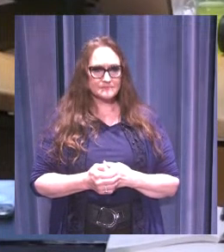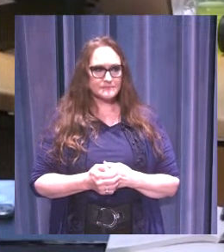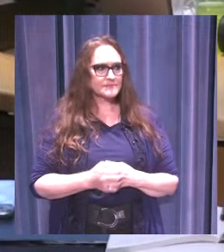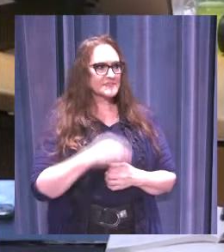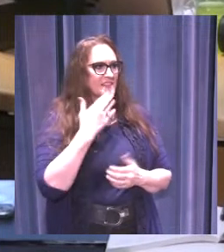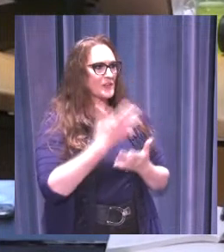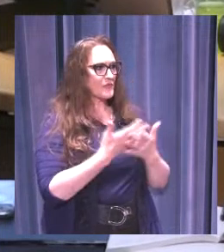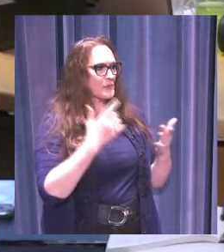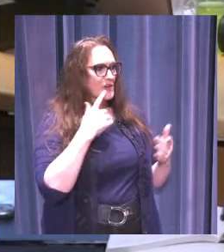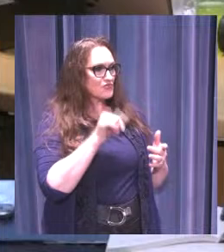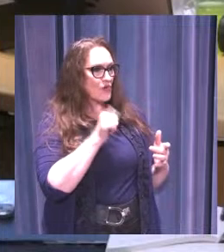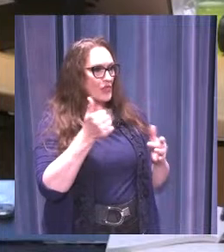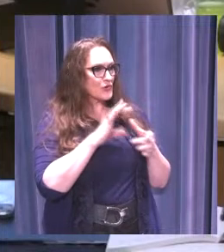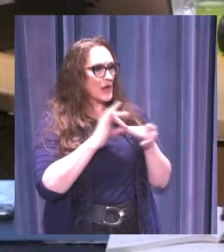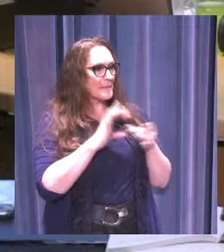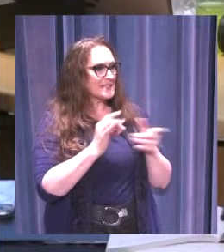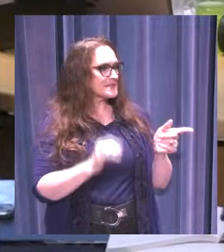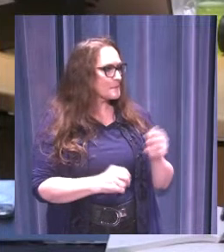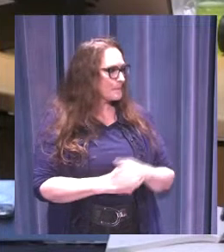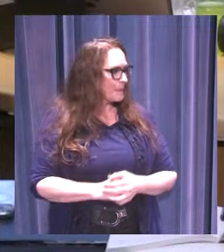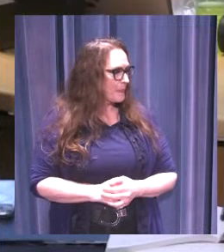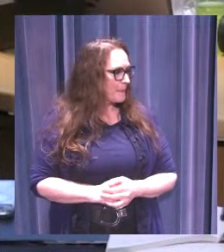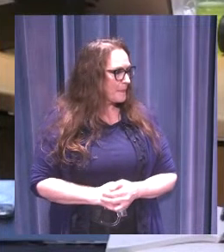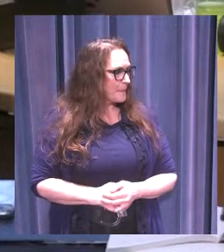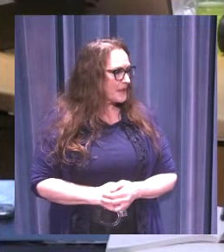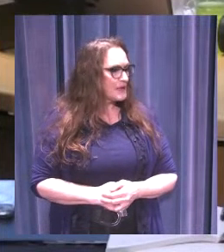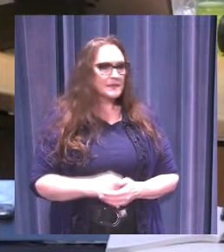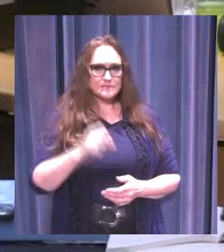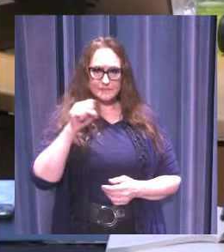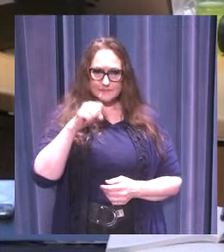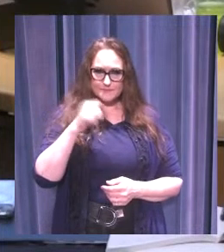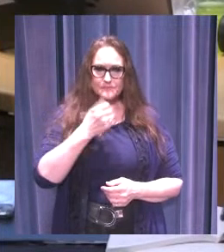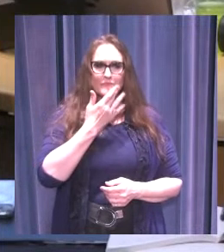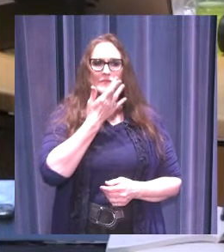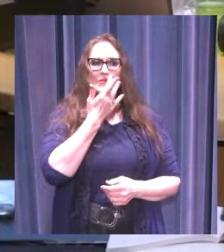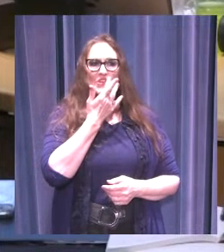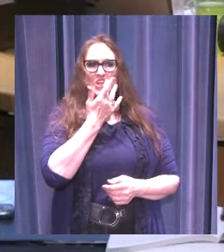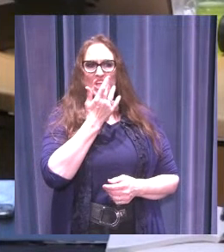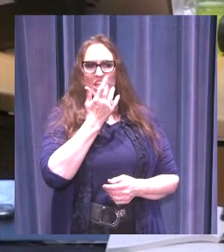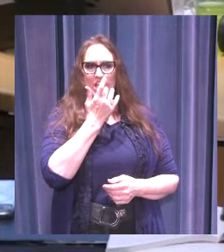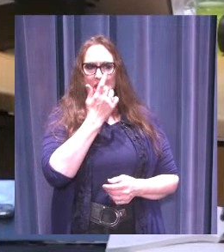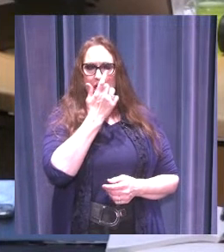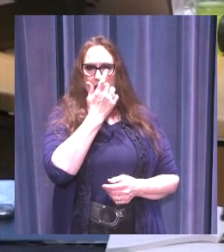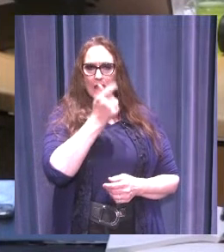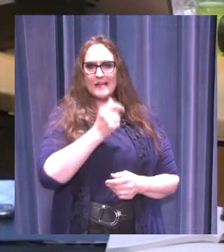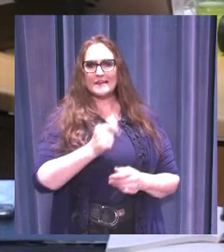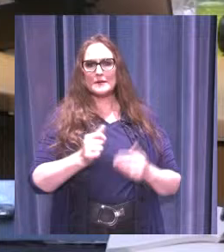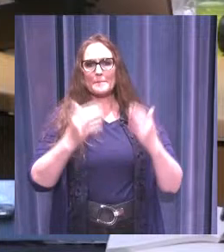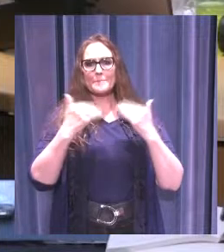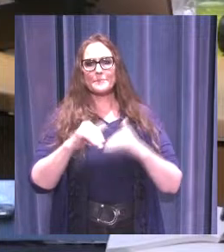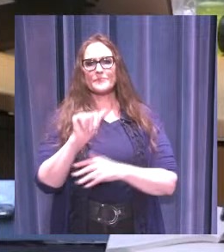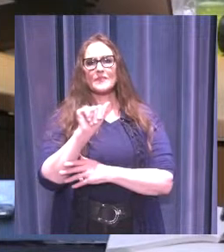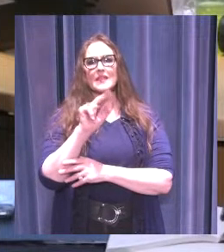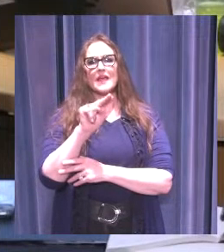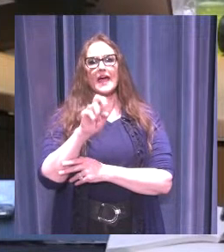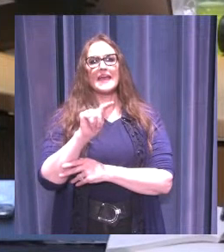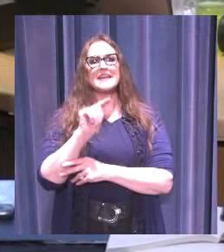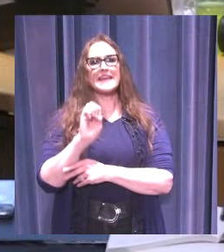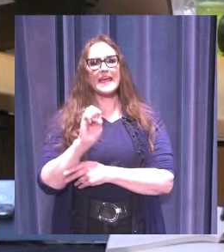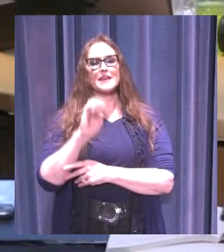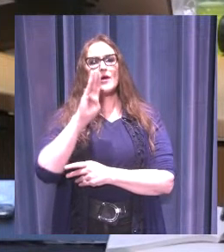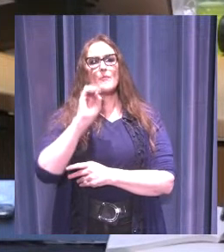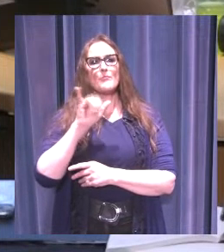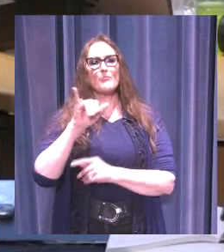Thank you very much. Are there any other comments? Yes, Mr. Chair. The next comment has been submitted by Annette Boyd of